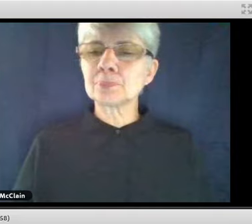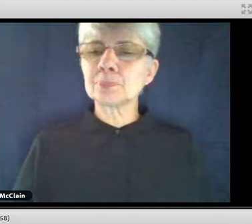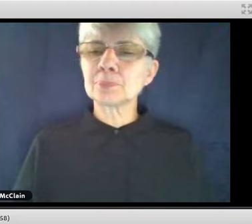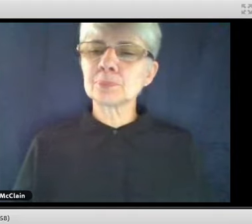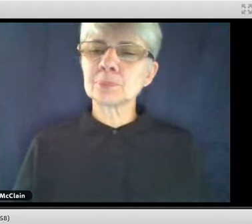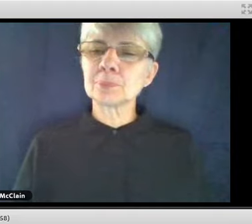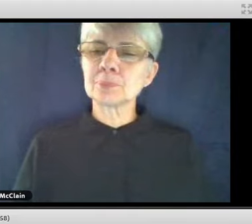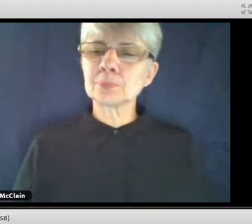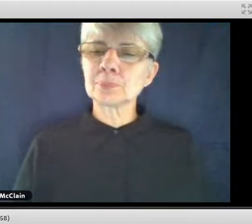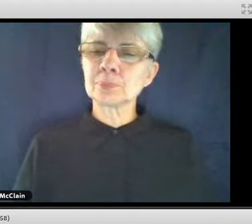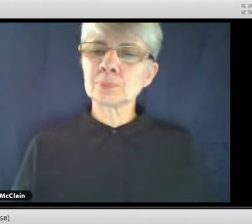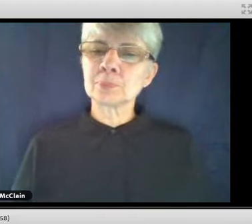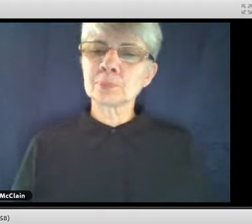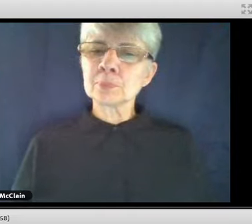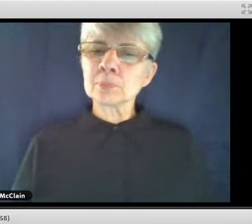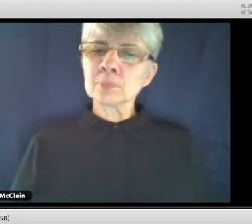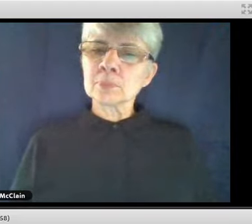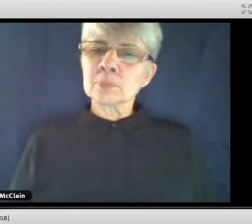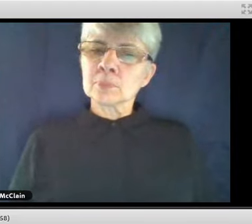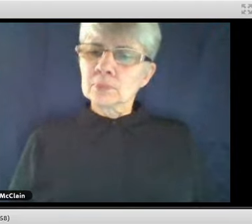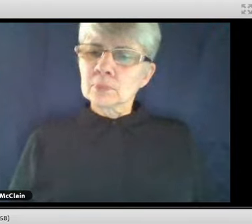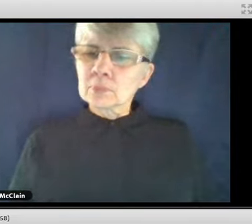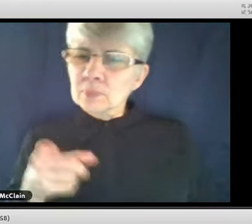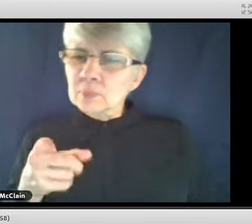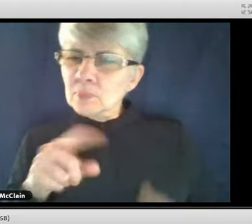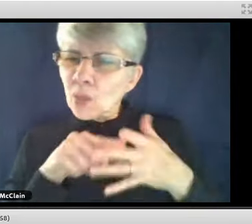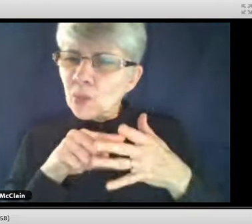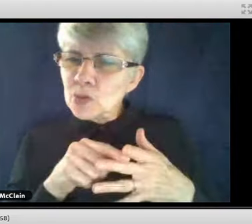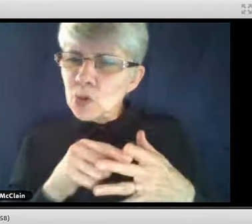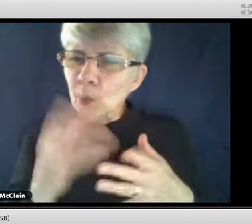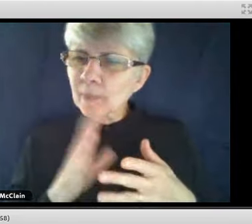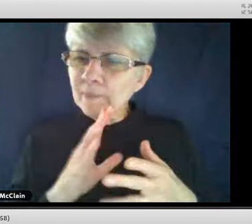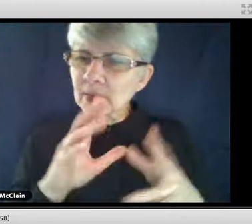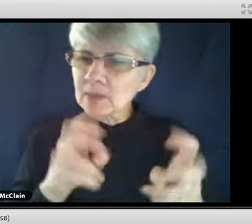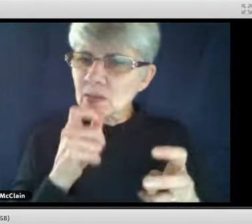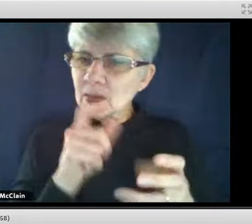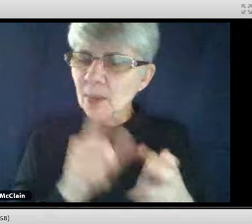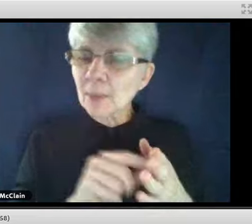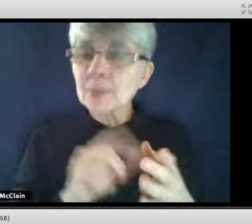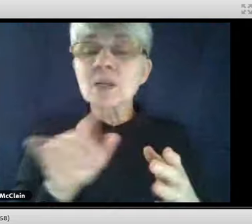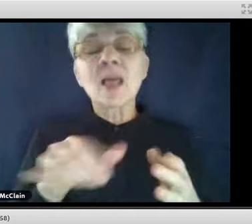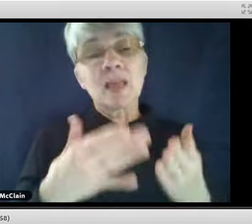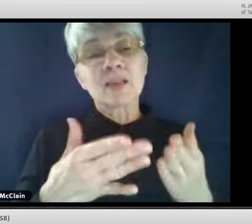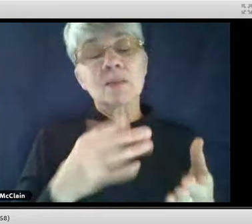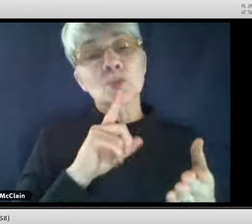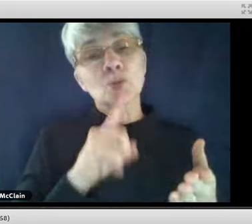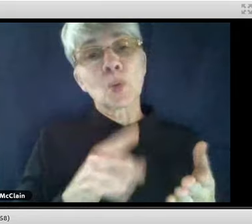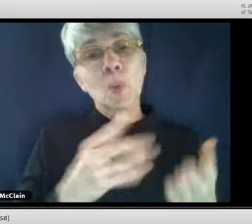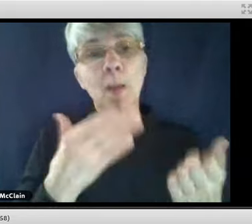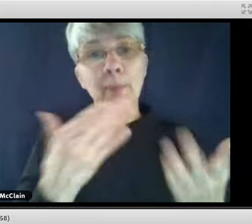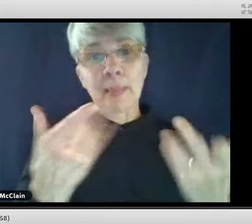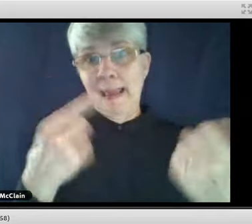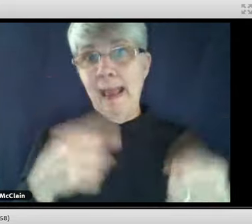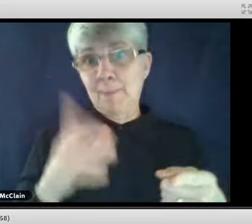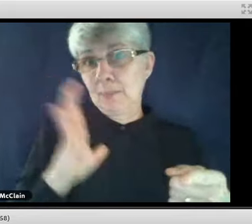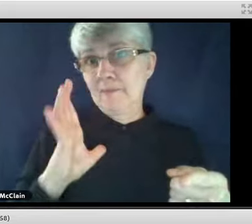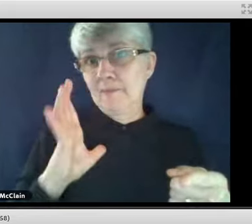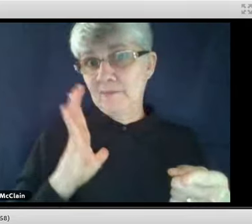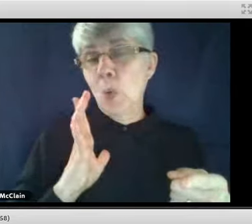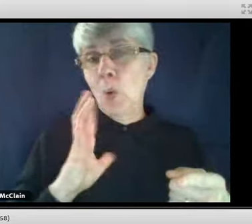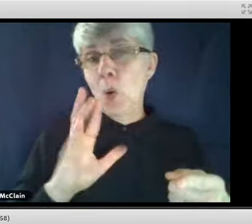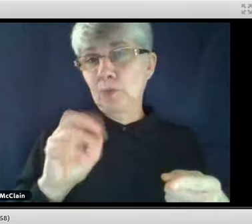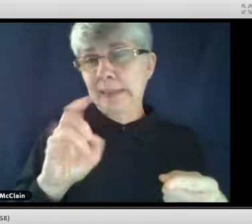That's a great question. So the original work can have a previous title that was not published. I'm sure that that's probably happened before,